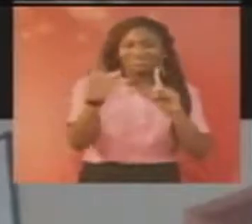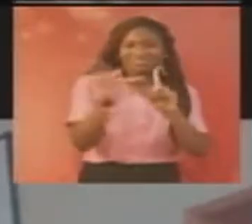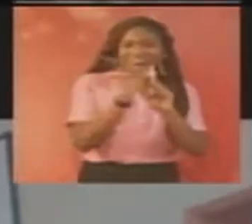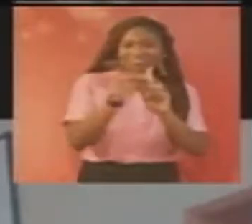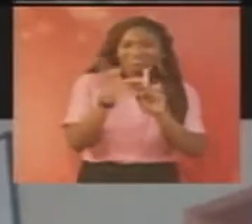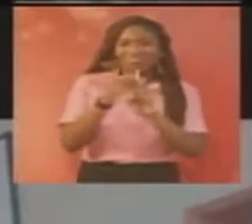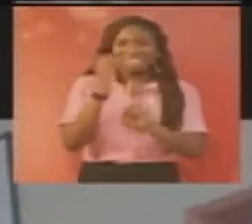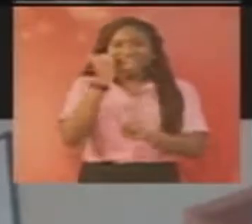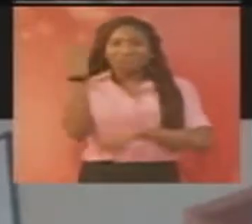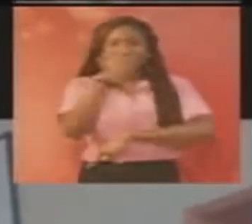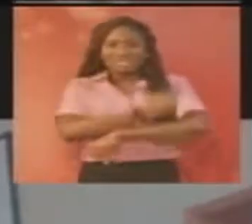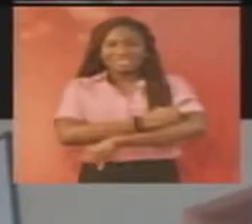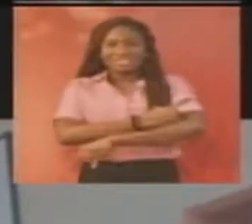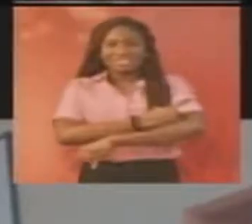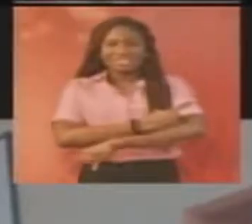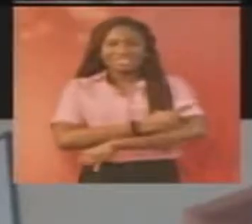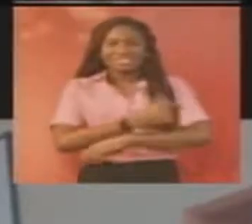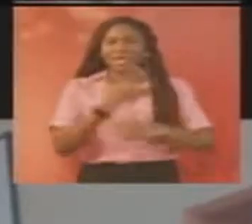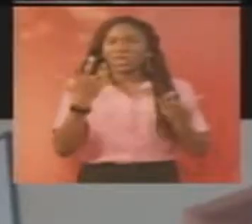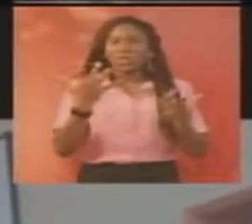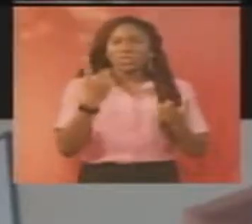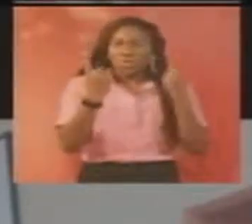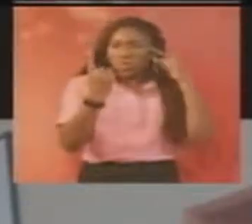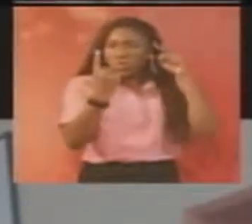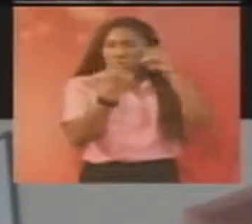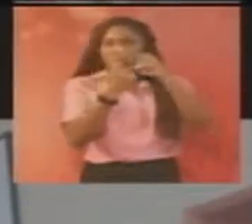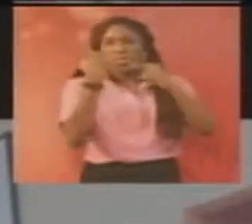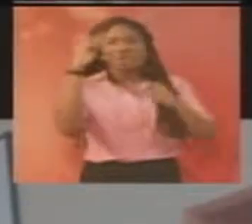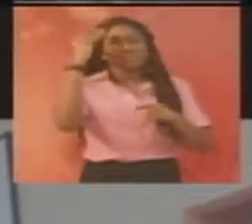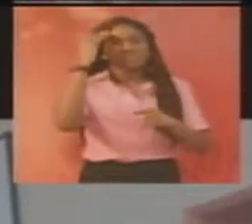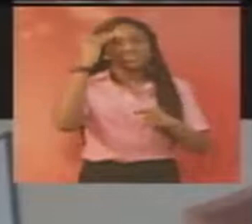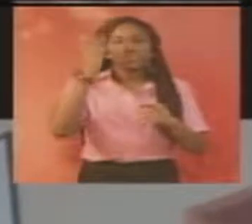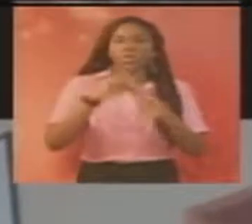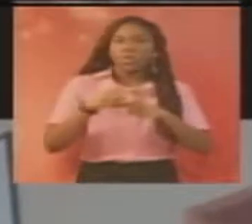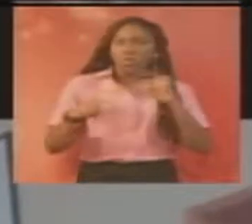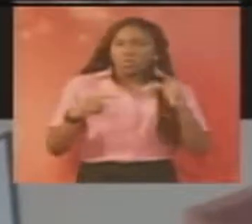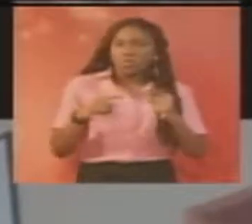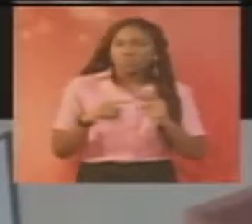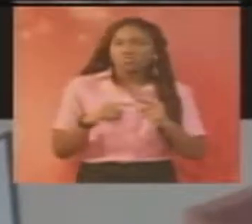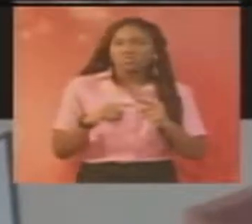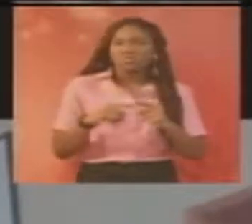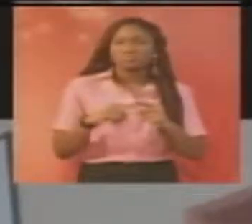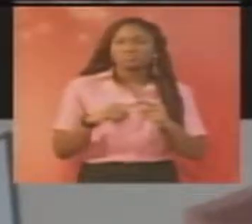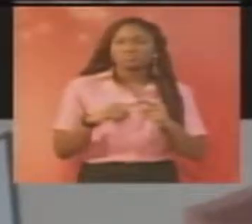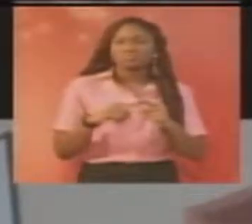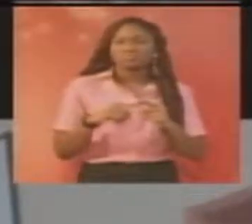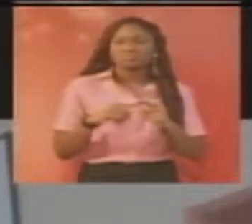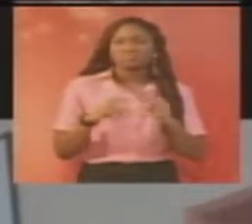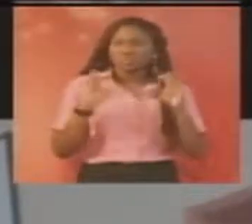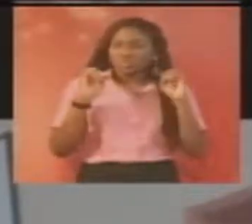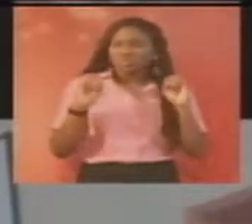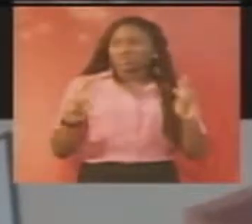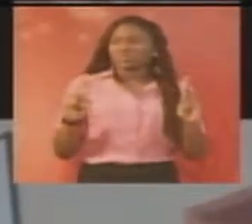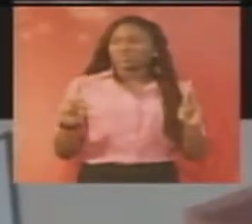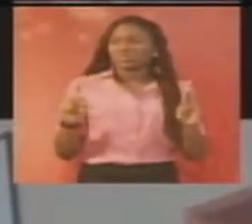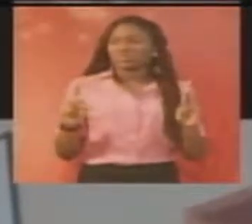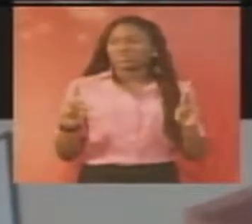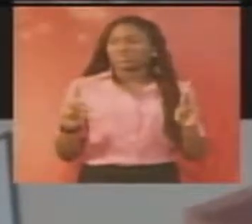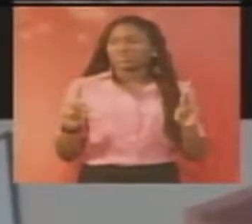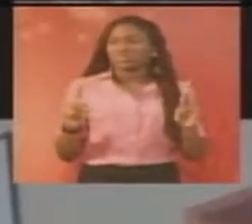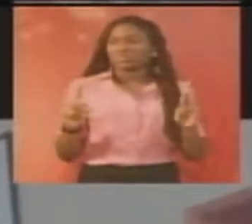average. What are we looking for? What targets are we looking for where we could see that, okay, we're going to see